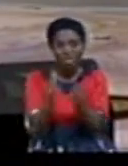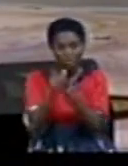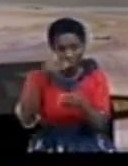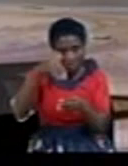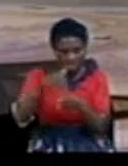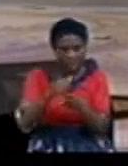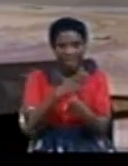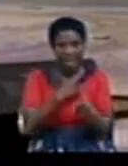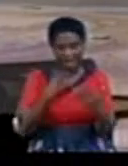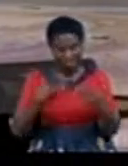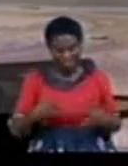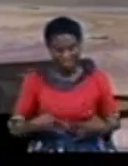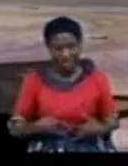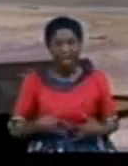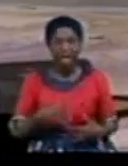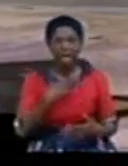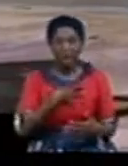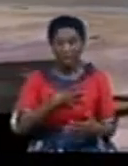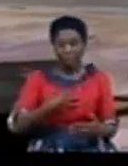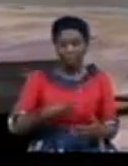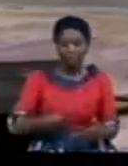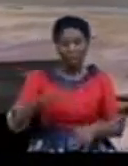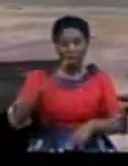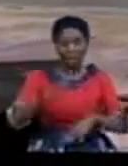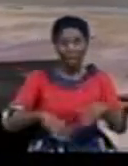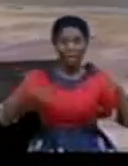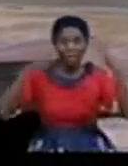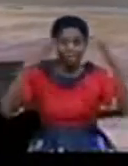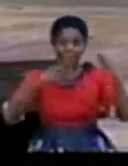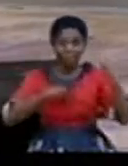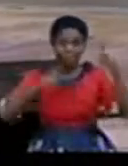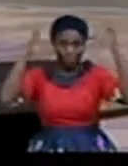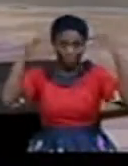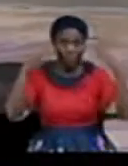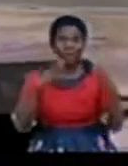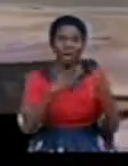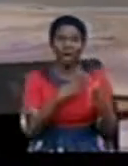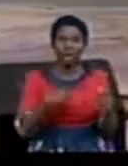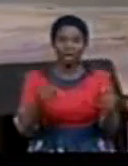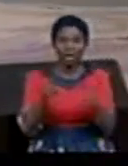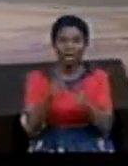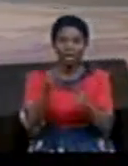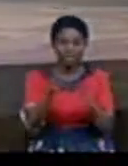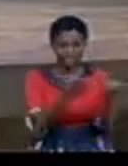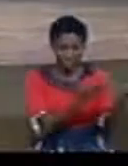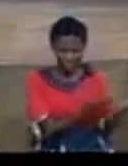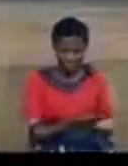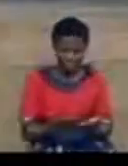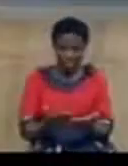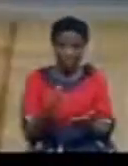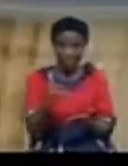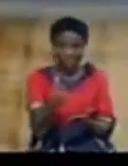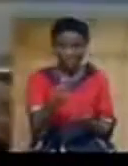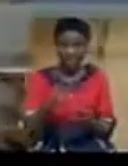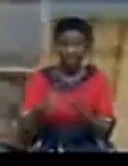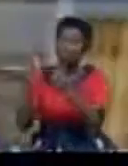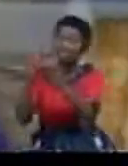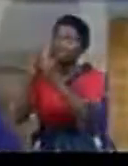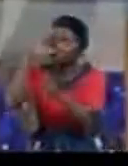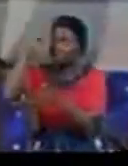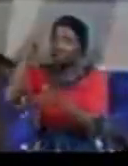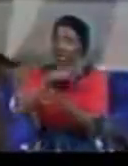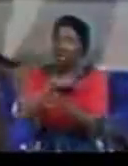than snow. As you take yourself to him and you stay there, and you abide there, I will not let you